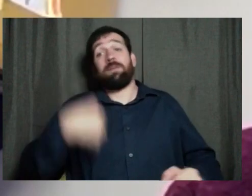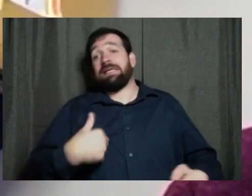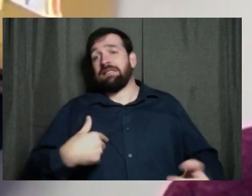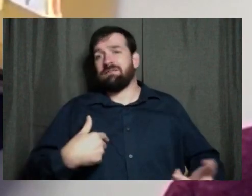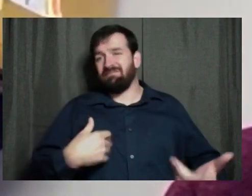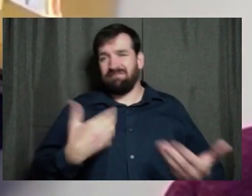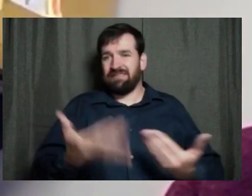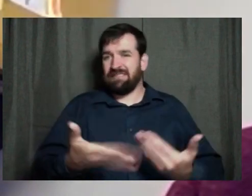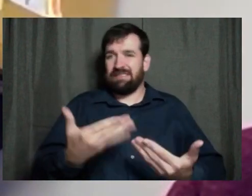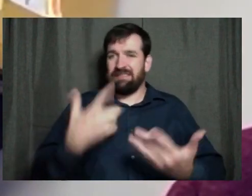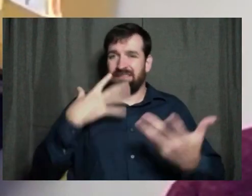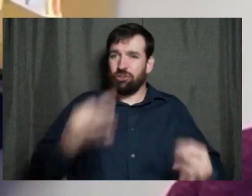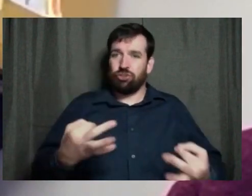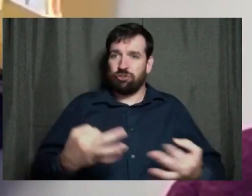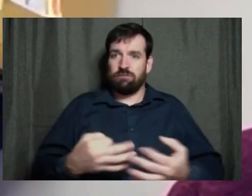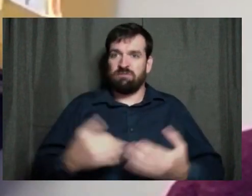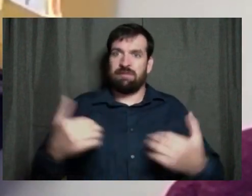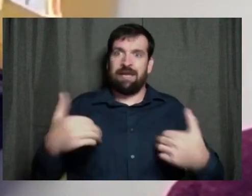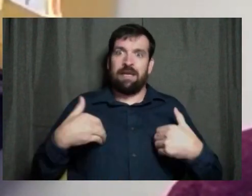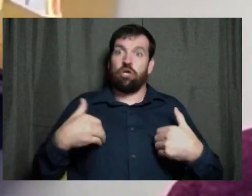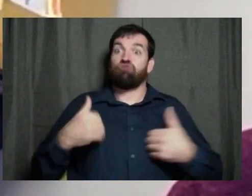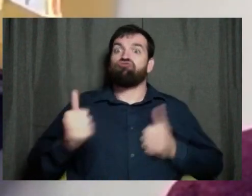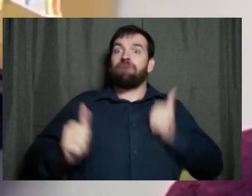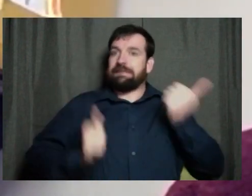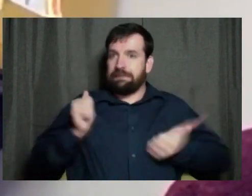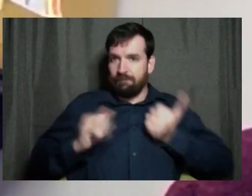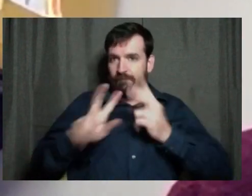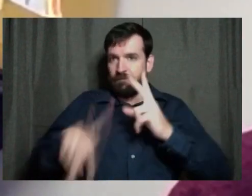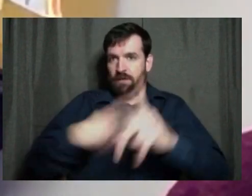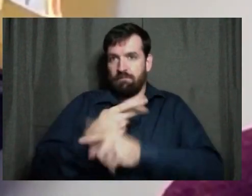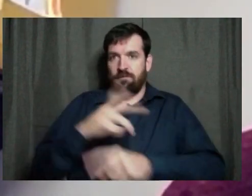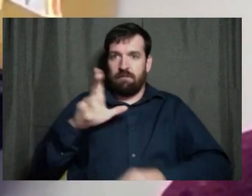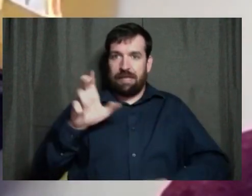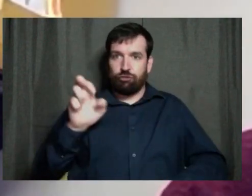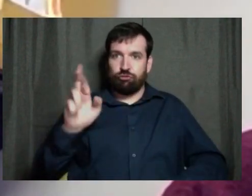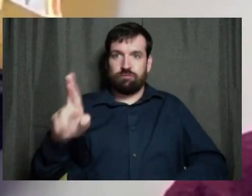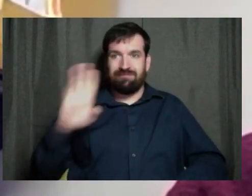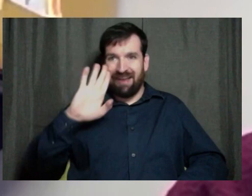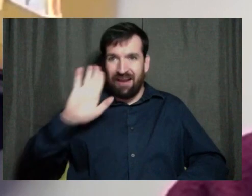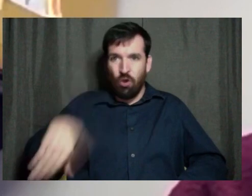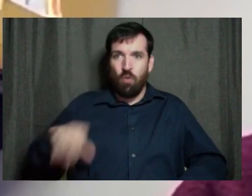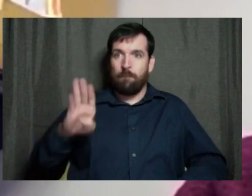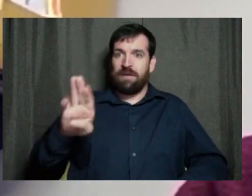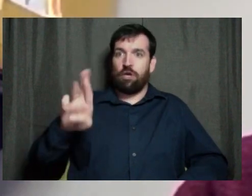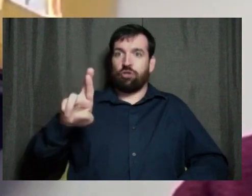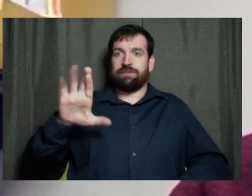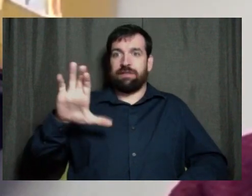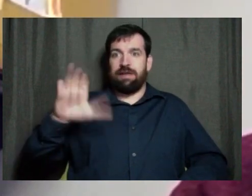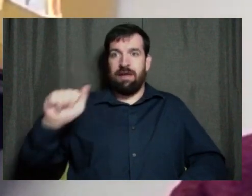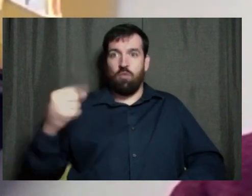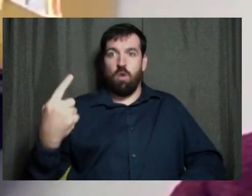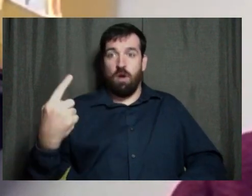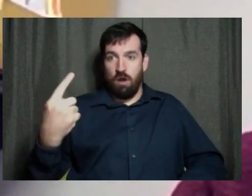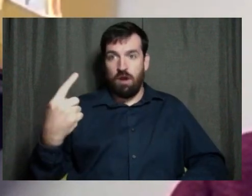easy. I had an aggressive form of breast cancer, and I knew that I harbored the BRCA1 mutation, which meant that for